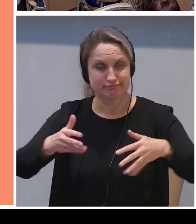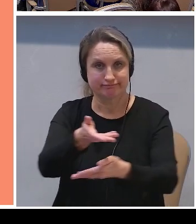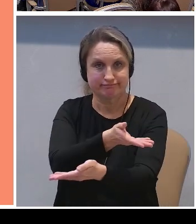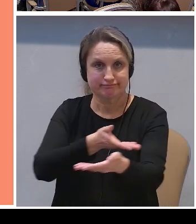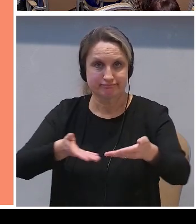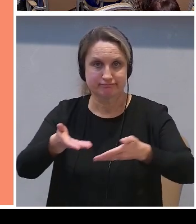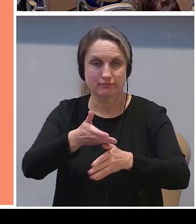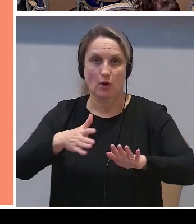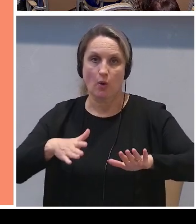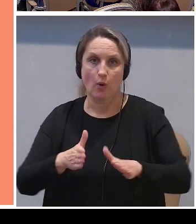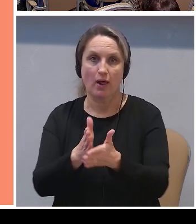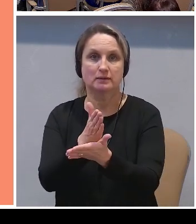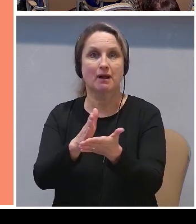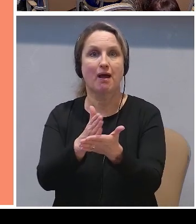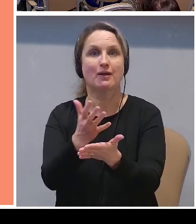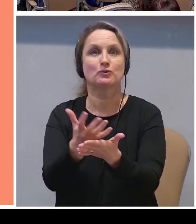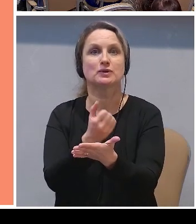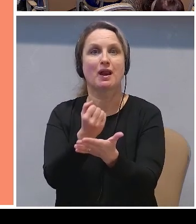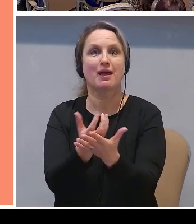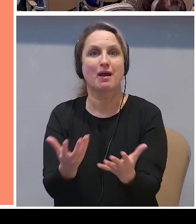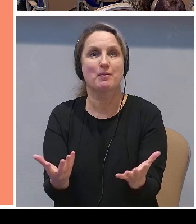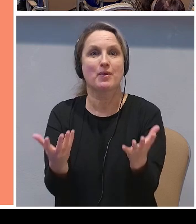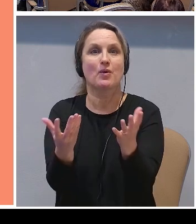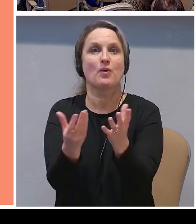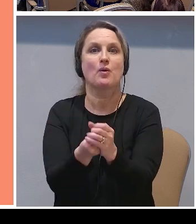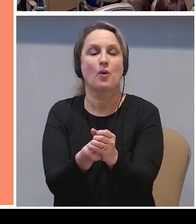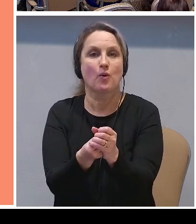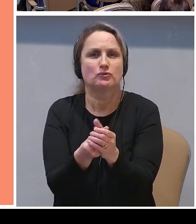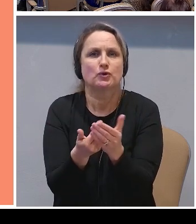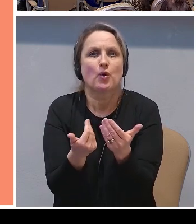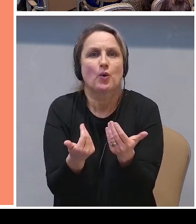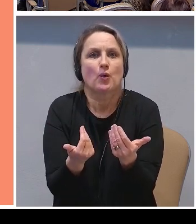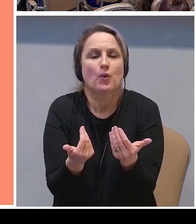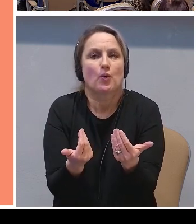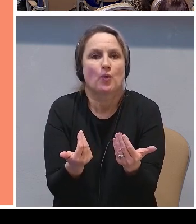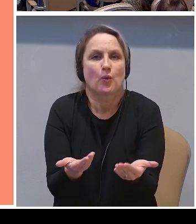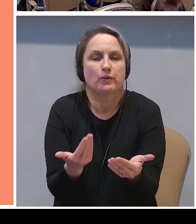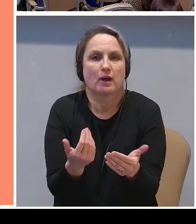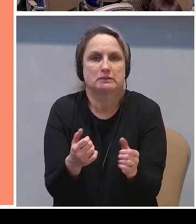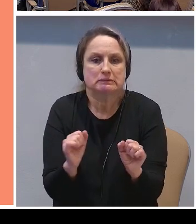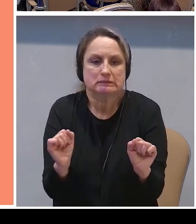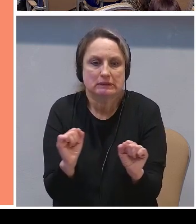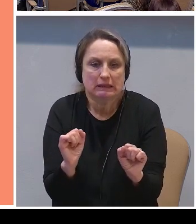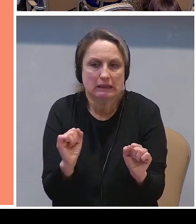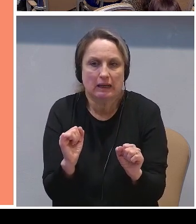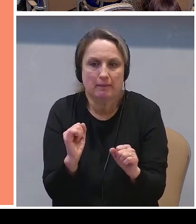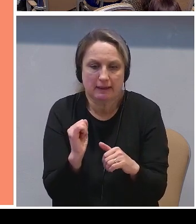and I speak about pediatrics because you have seen this morning that most of these rare diseases affect mostly children.